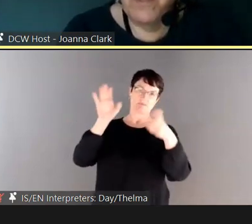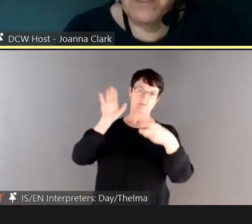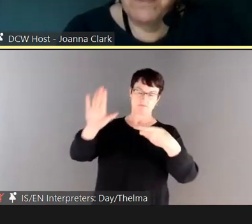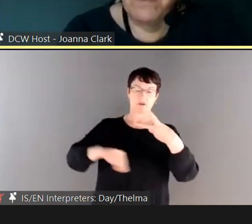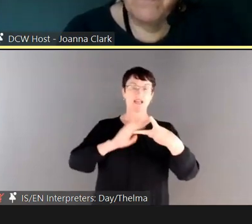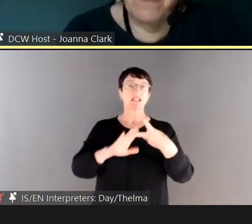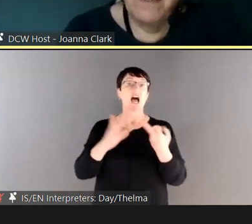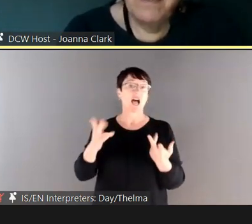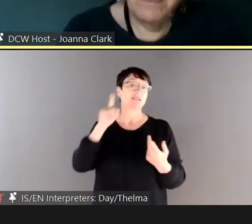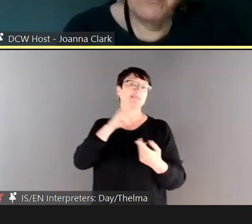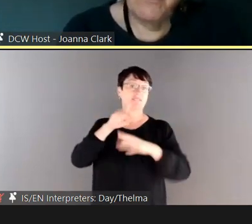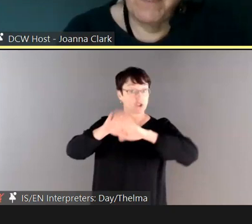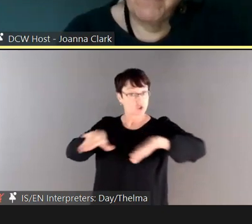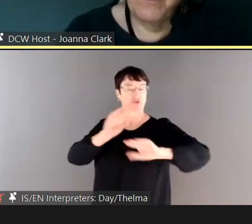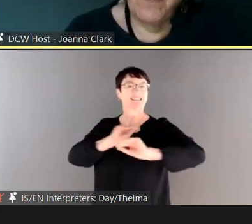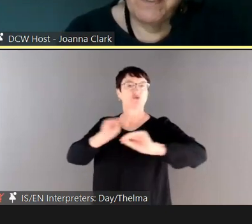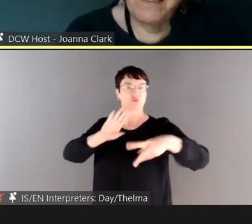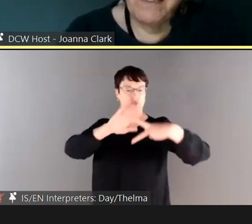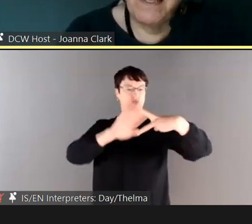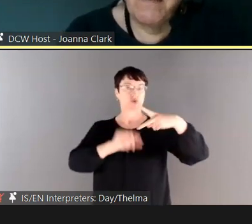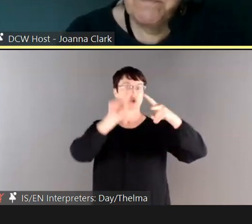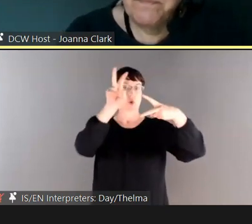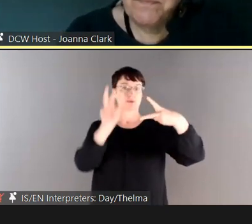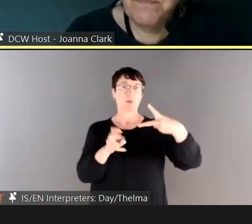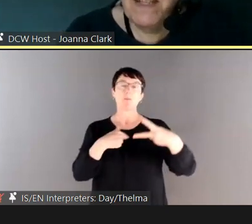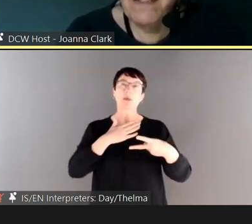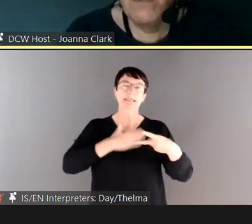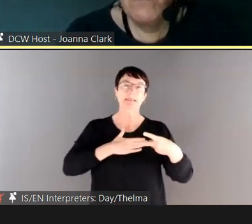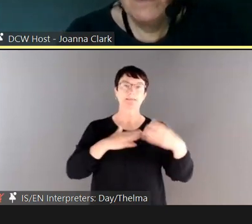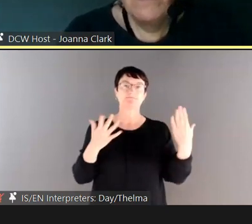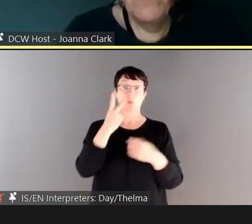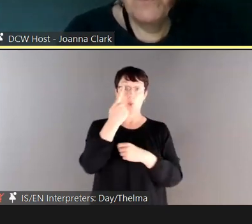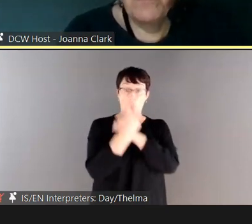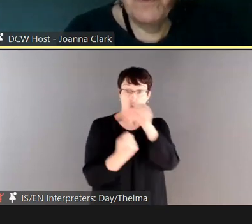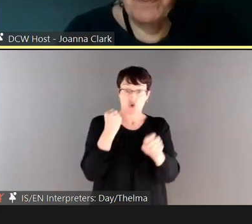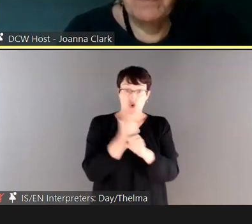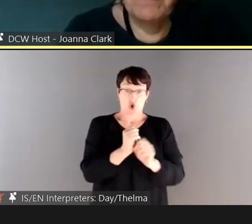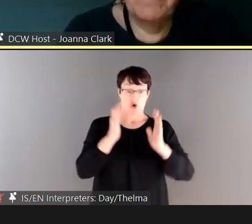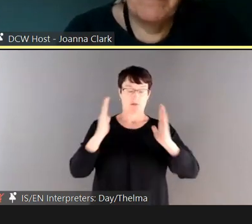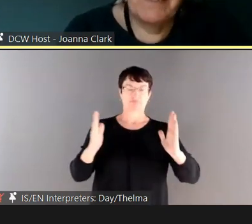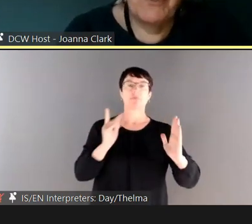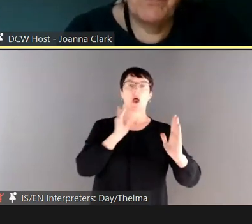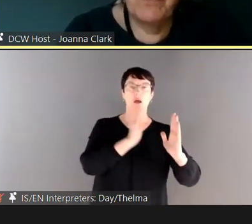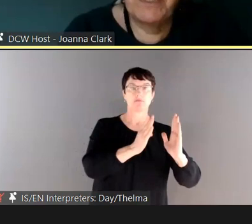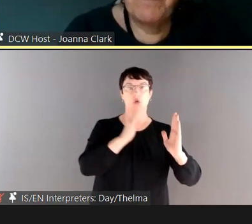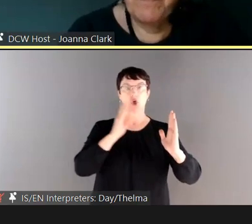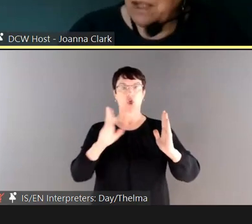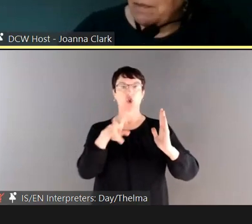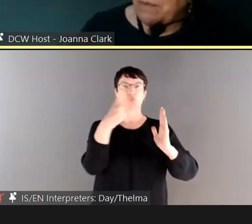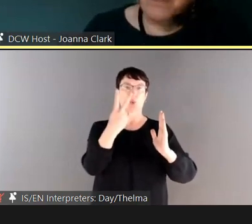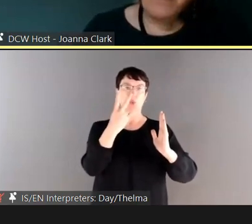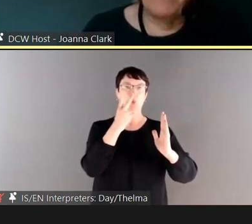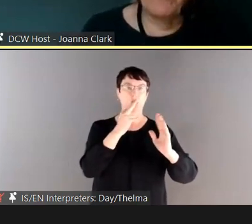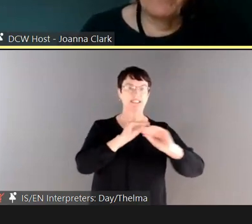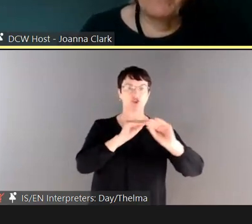and we try to deliver each of those twice a year. So we will message you, or keep